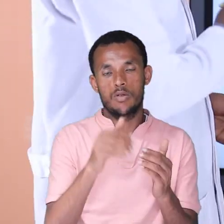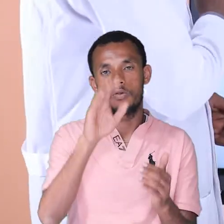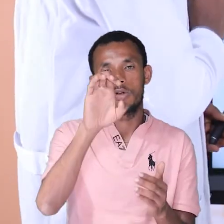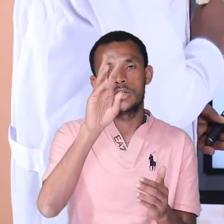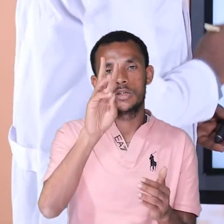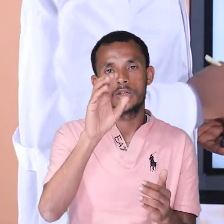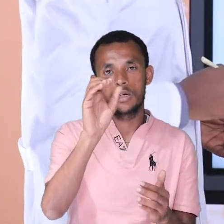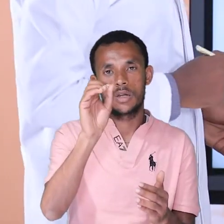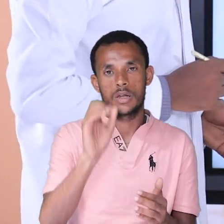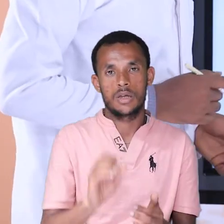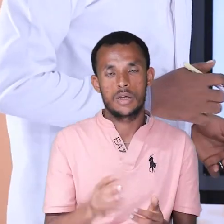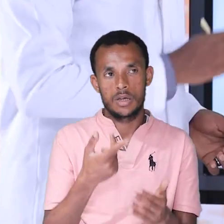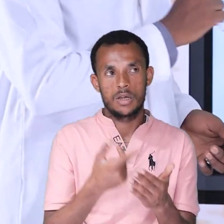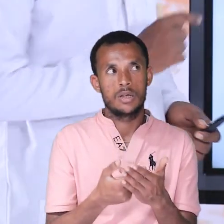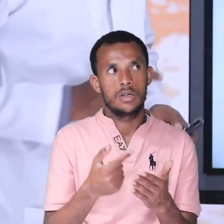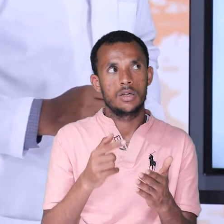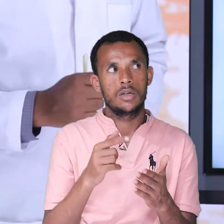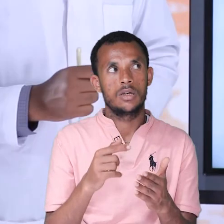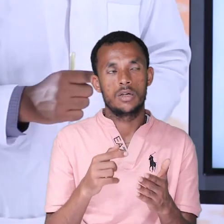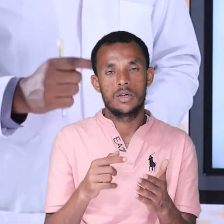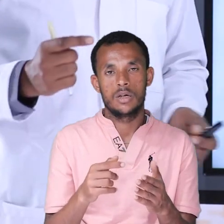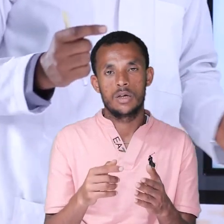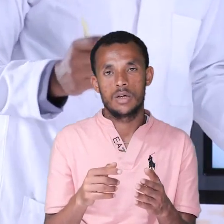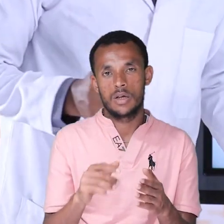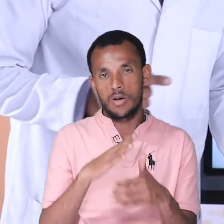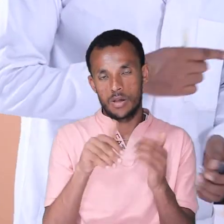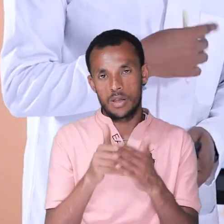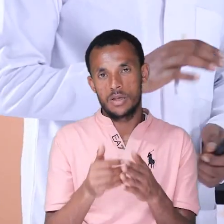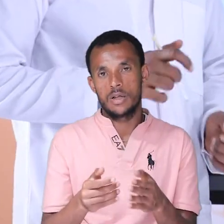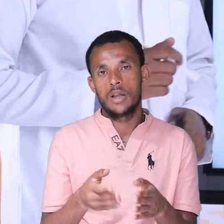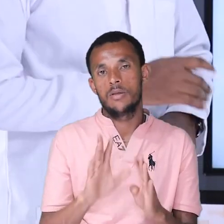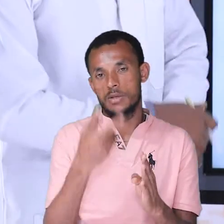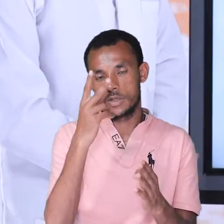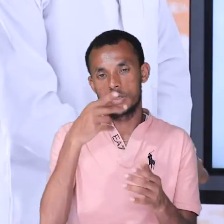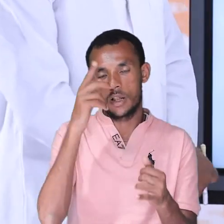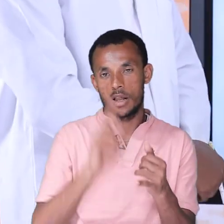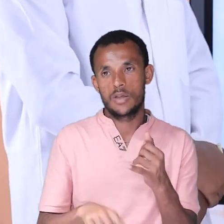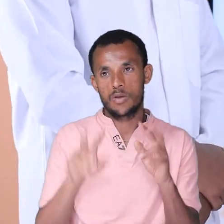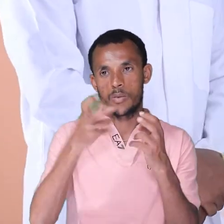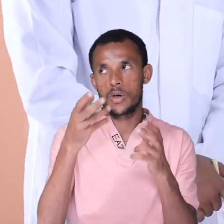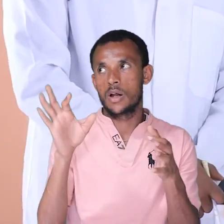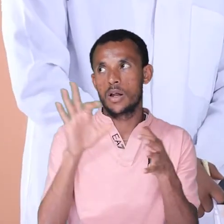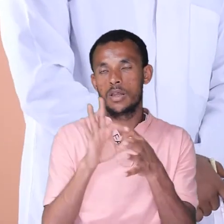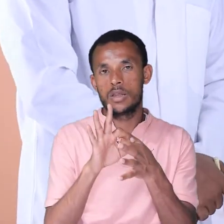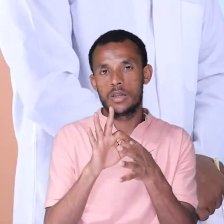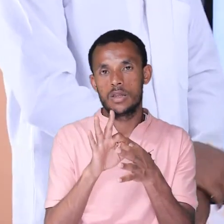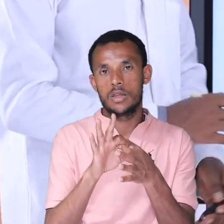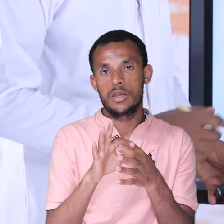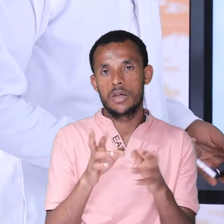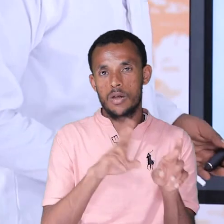degree. This is all. Let me see the last topic related on regular